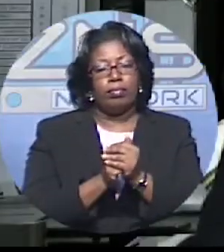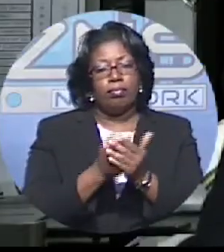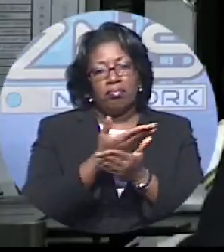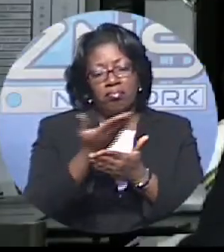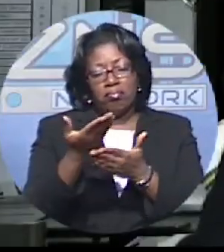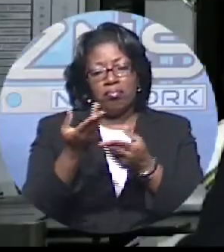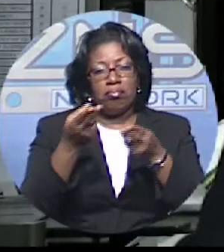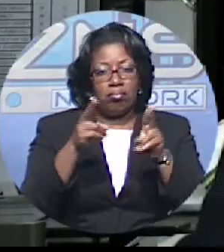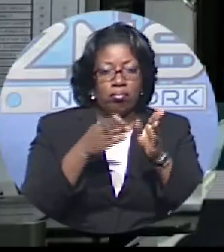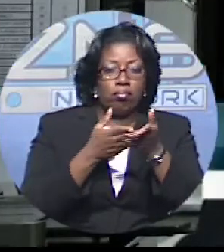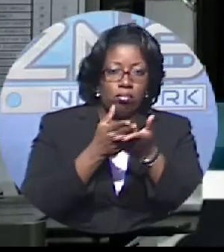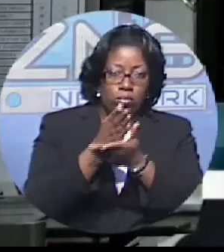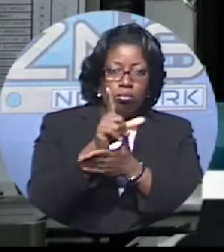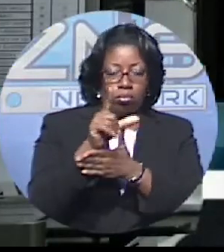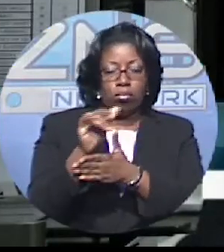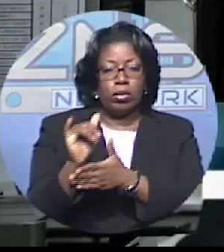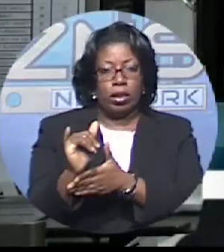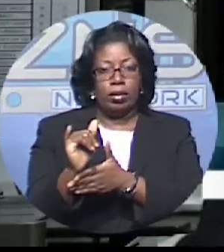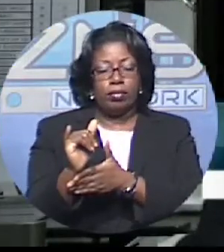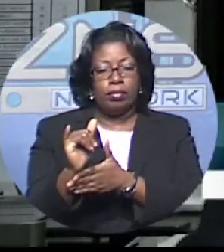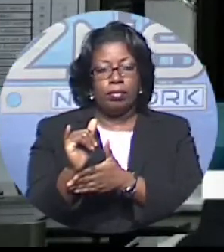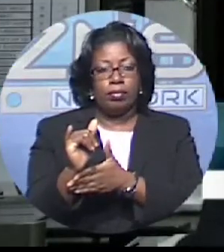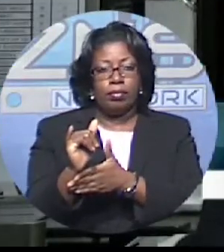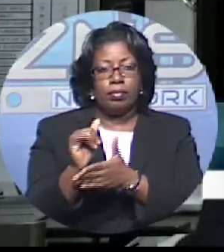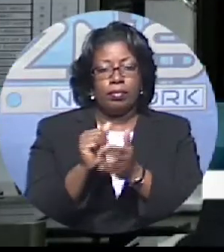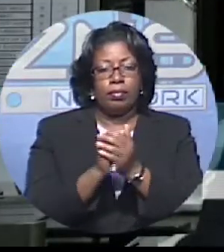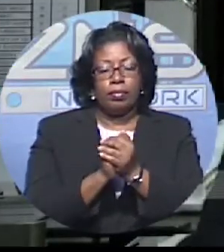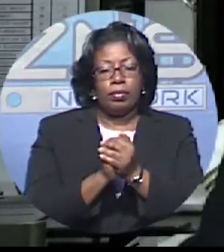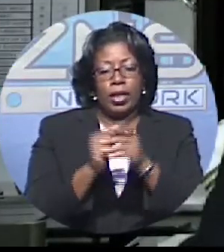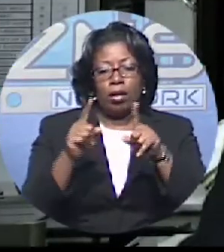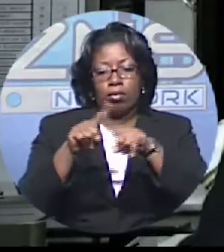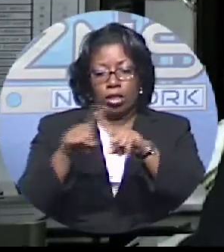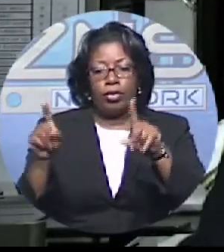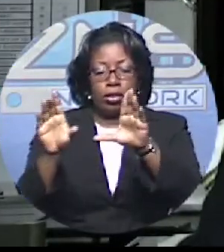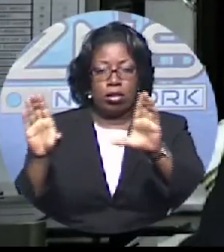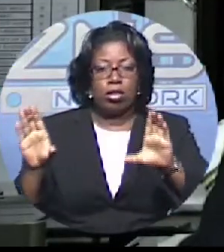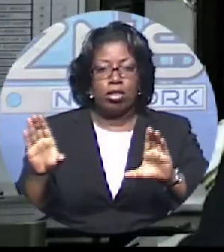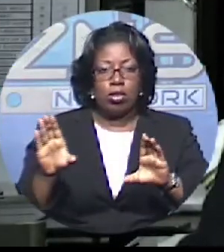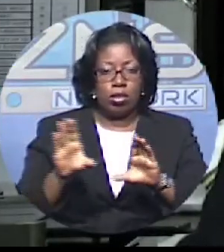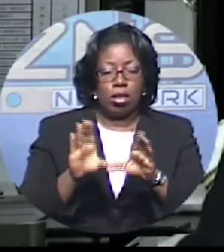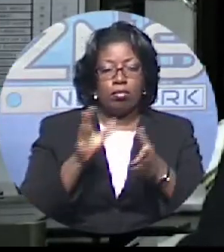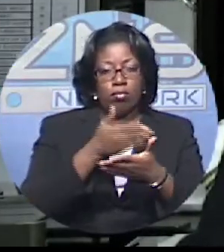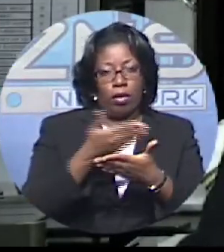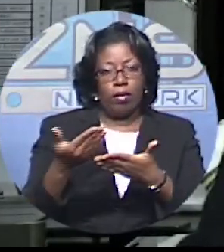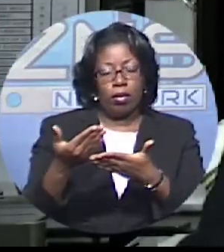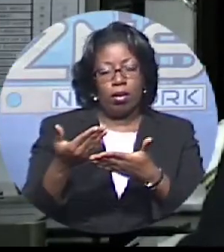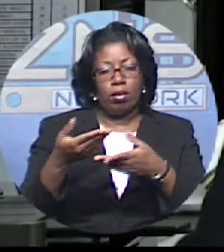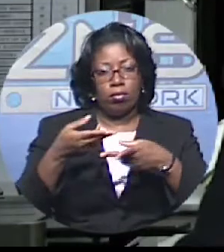end. And even in the various constituencies, everything went well.